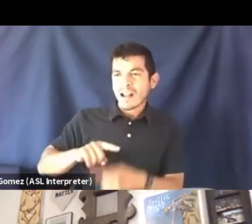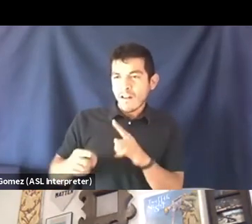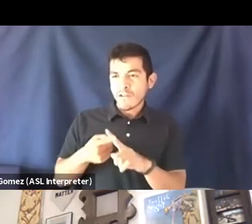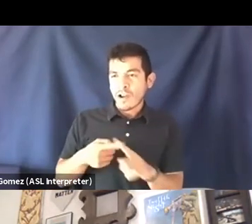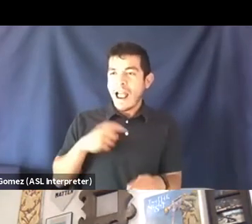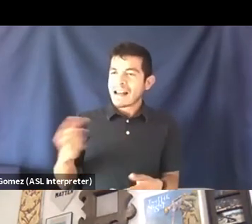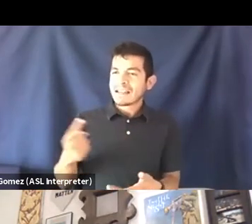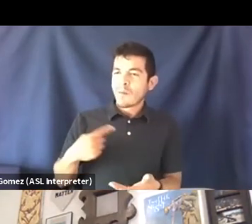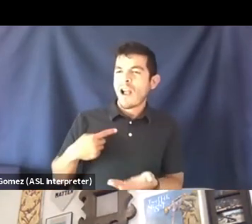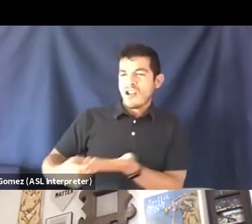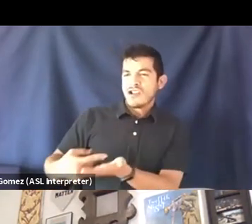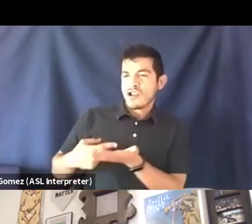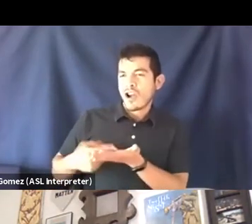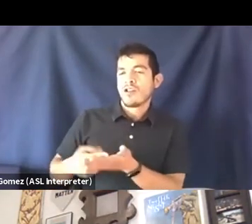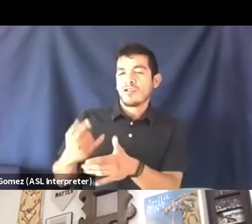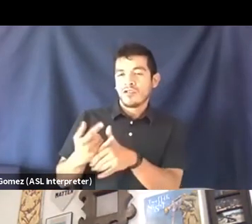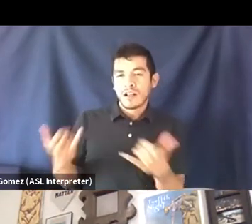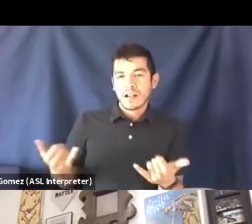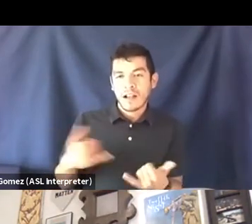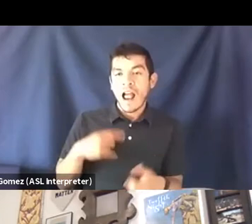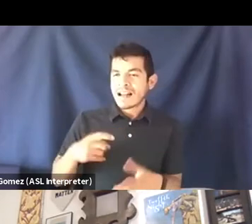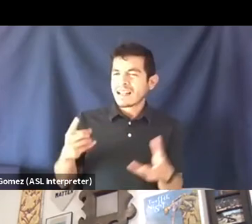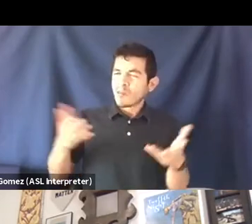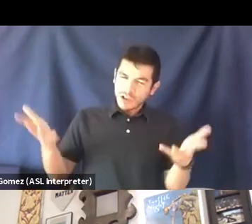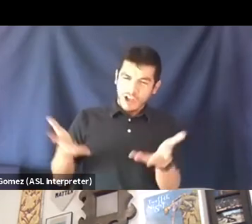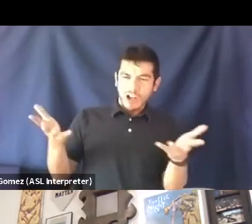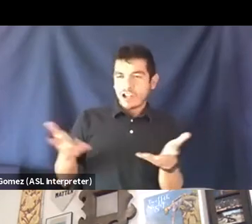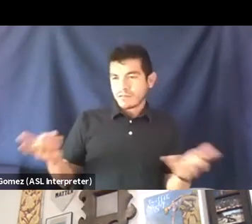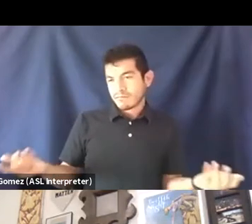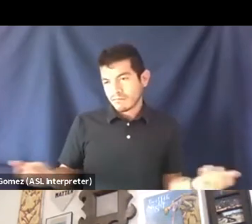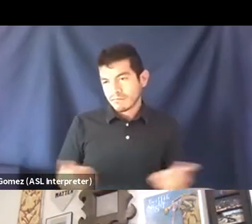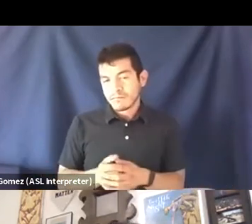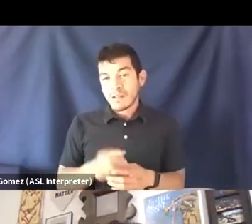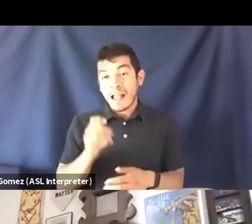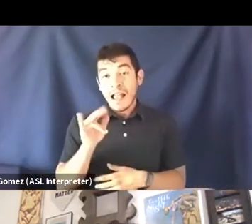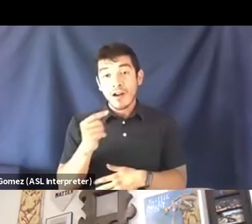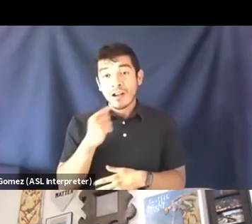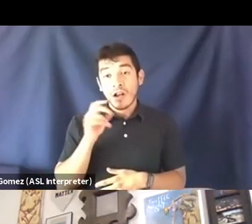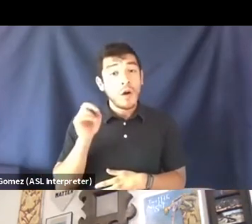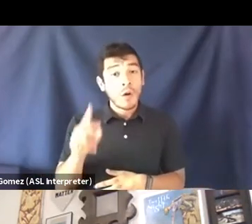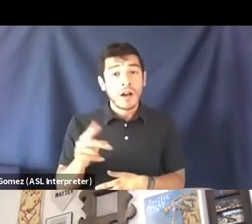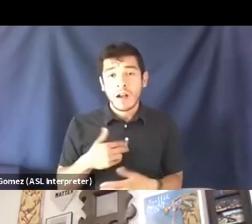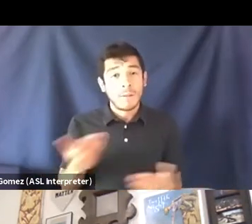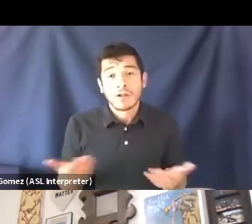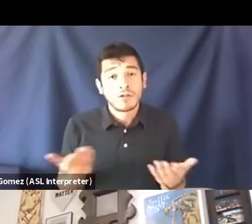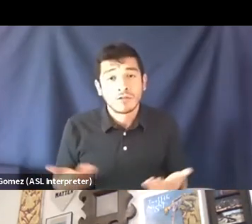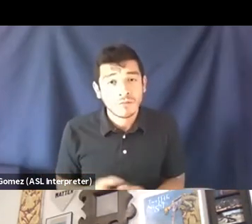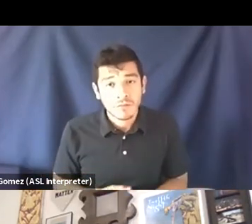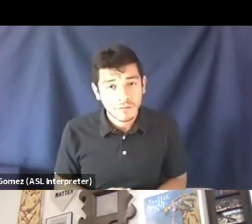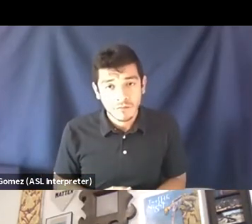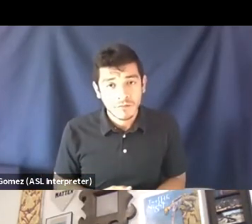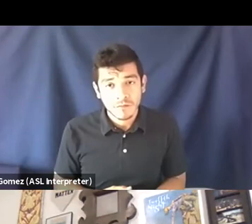talk to right now. Like, I just need someone to talk to. And so she said, well, I'm here. But it